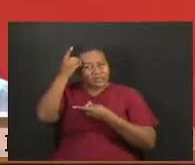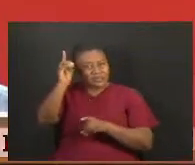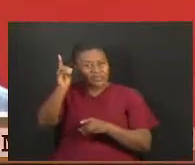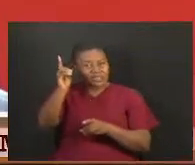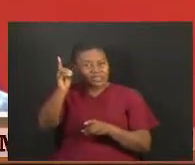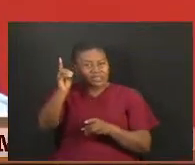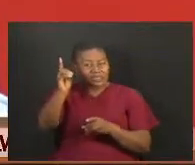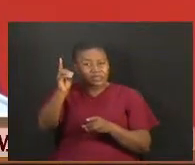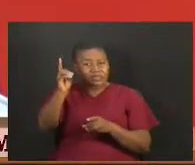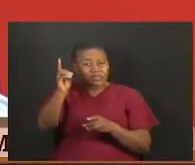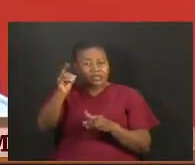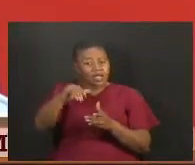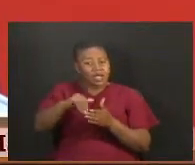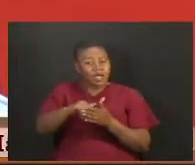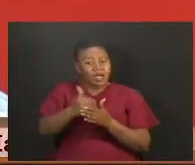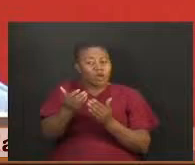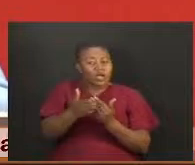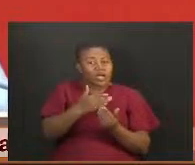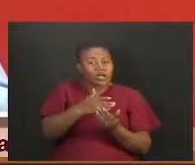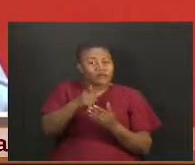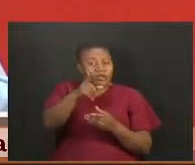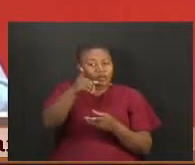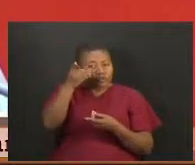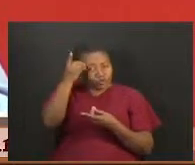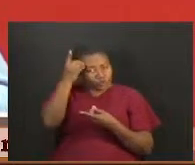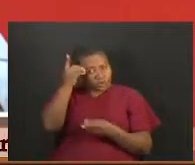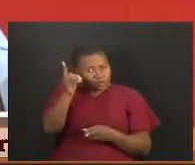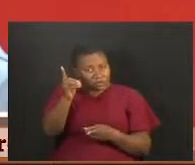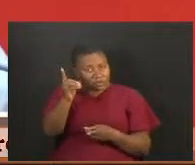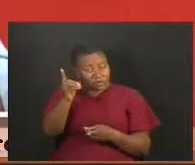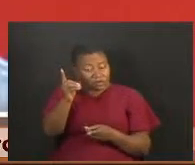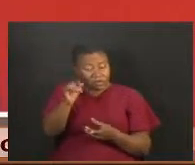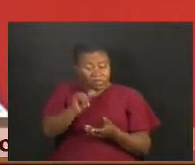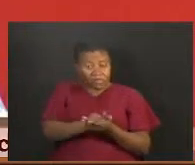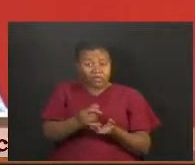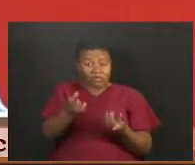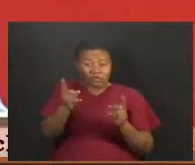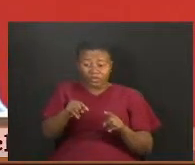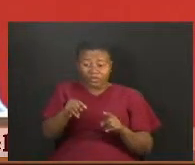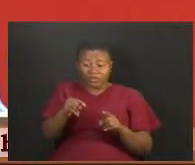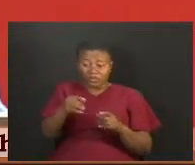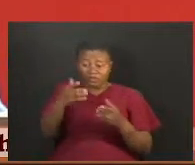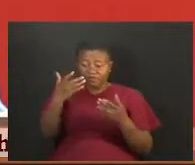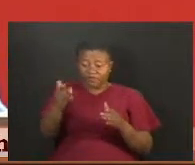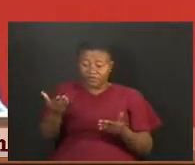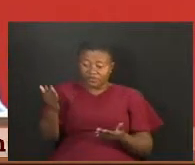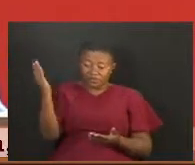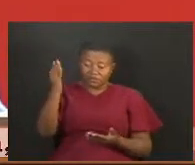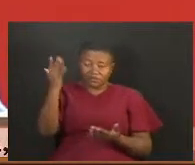you define form is when the statement is presented to you.